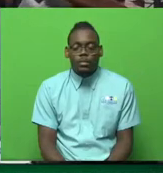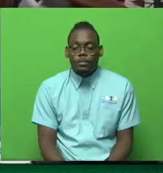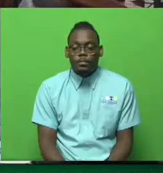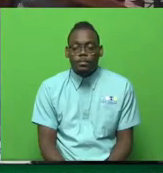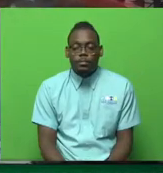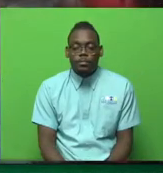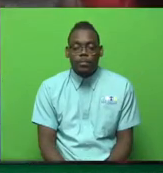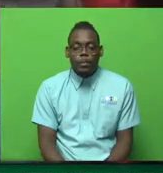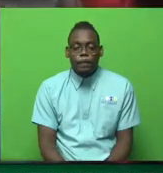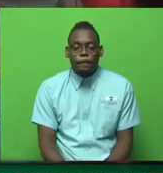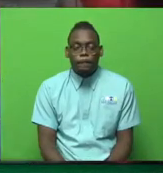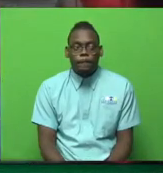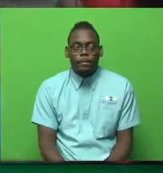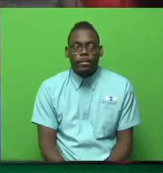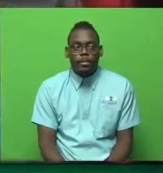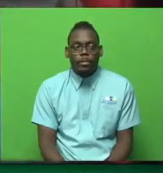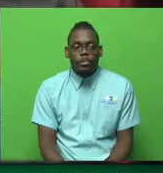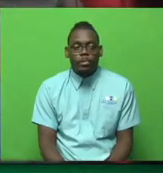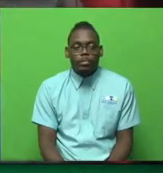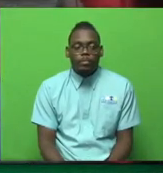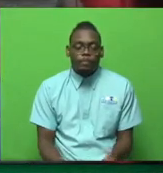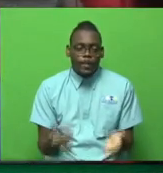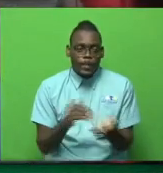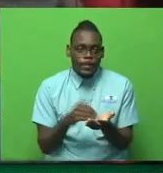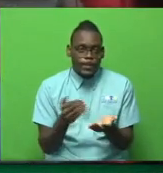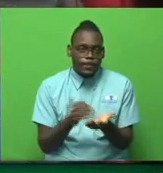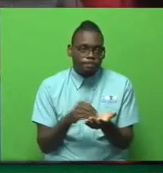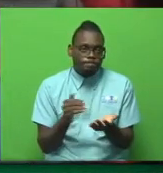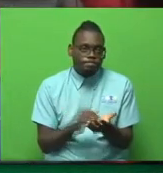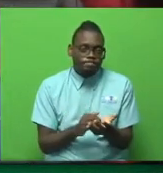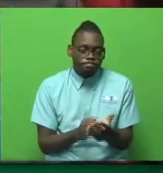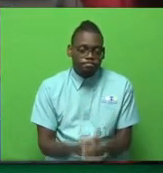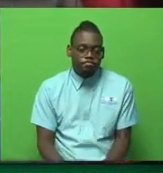so again honorable